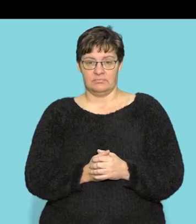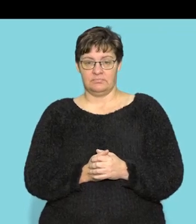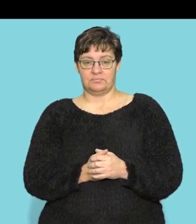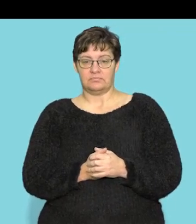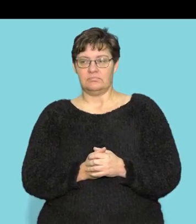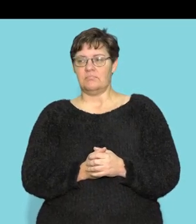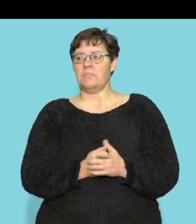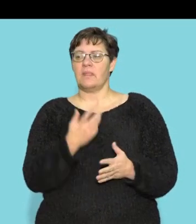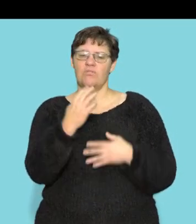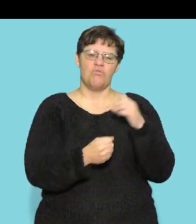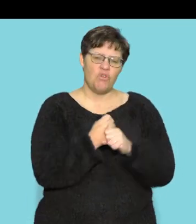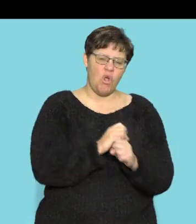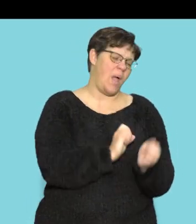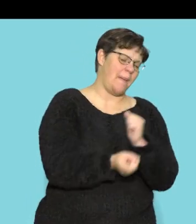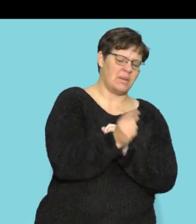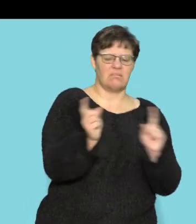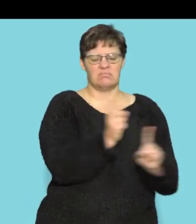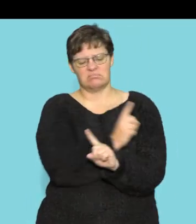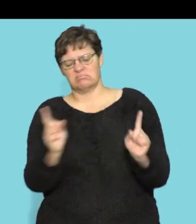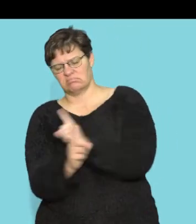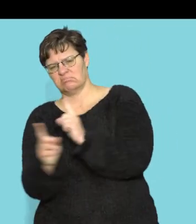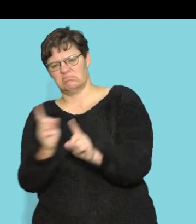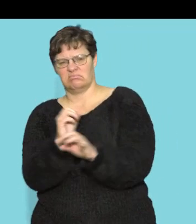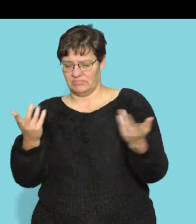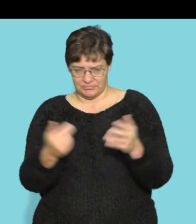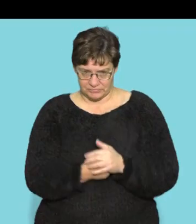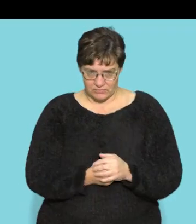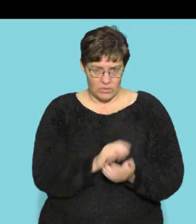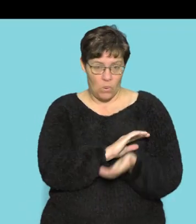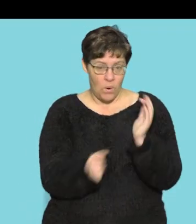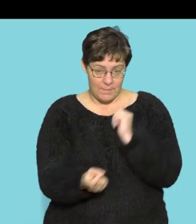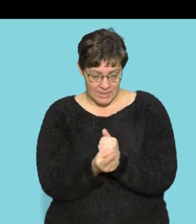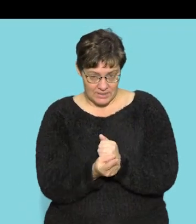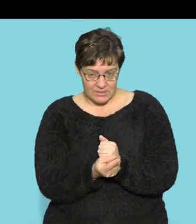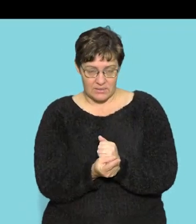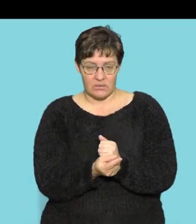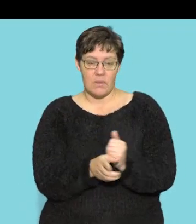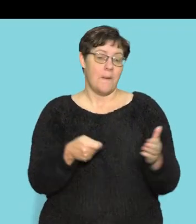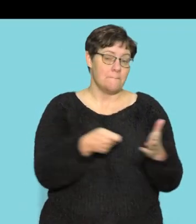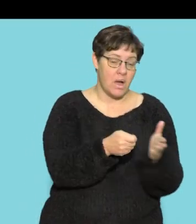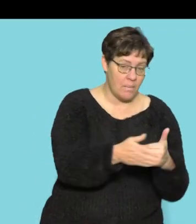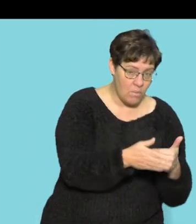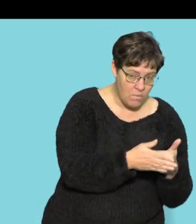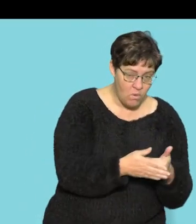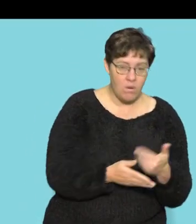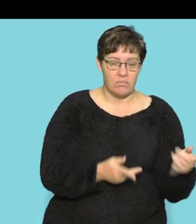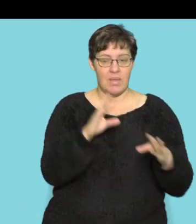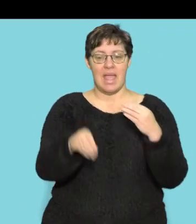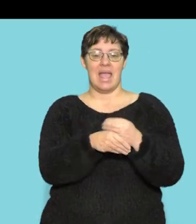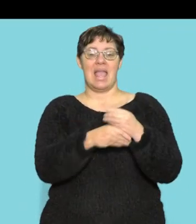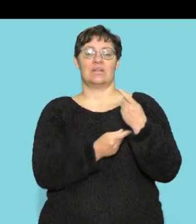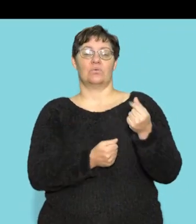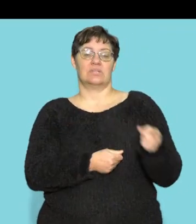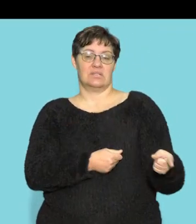then you have movements during the year. In other words, what happened? Did we buy more? There's your additions